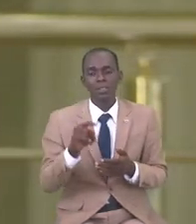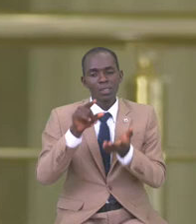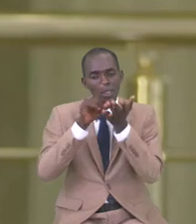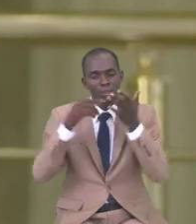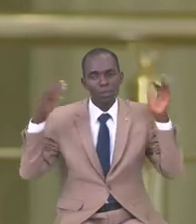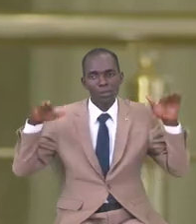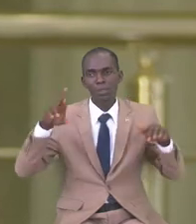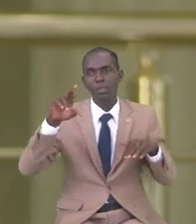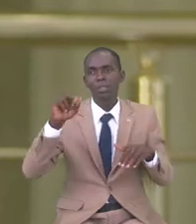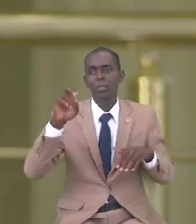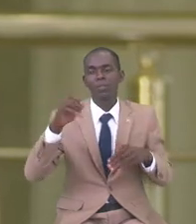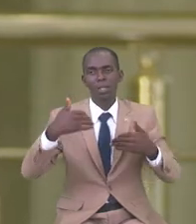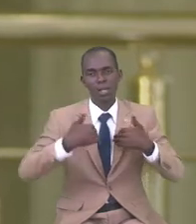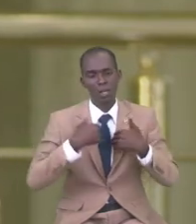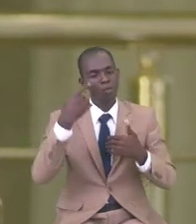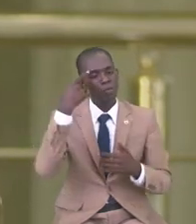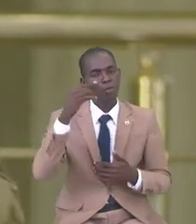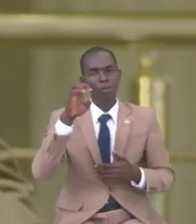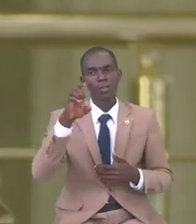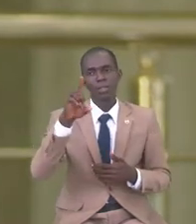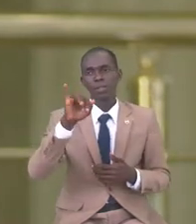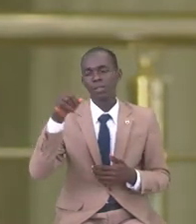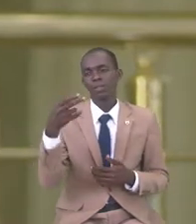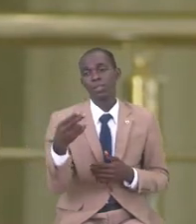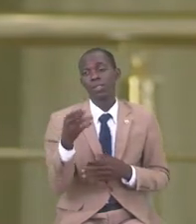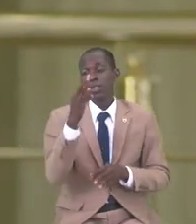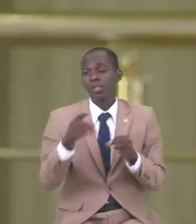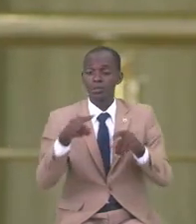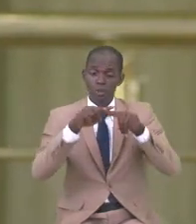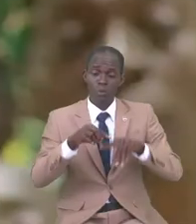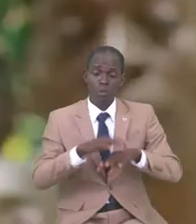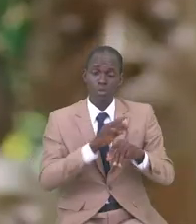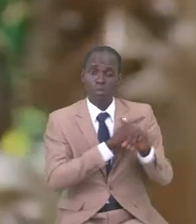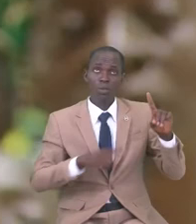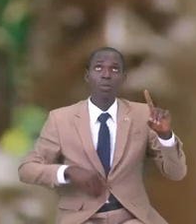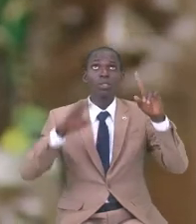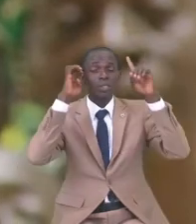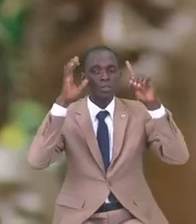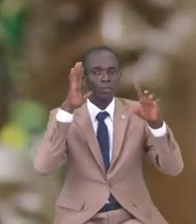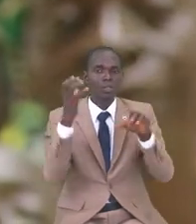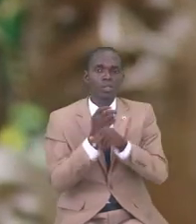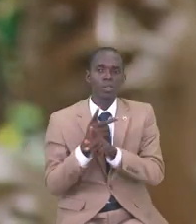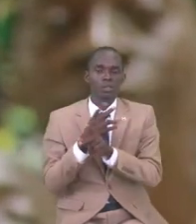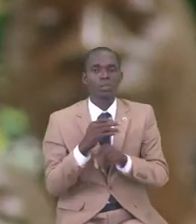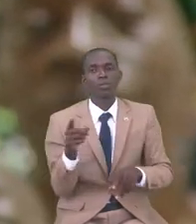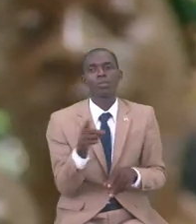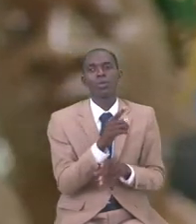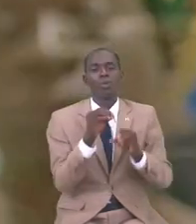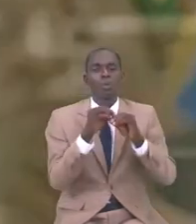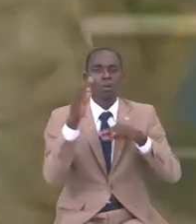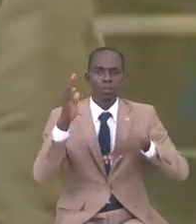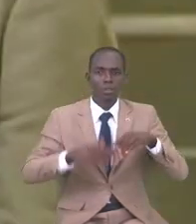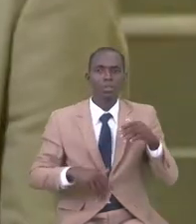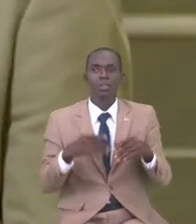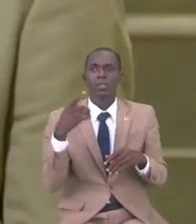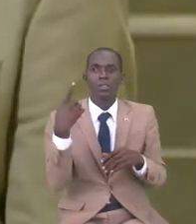Elijah. You know, if you depend upon the Lord, he will take care of you. More than the